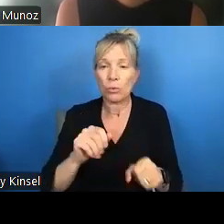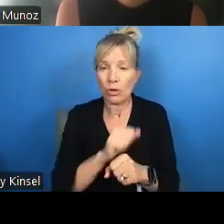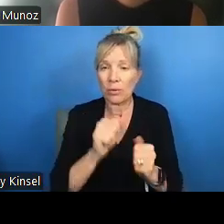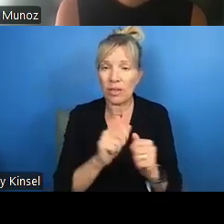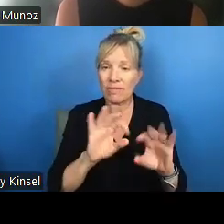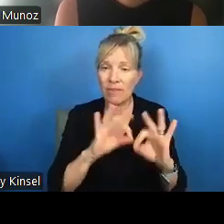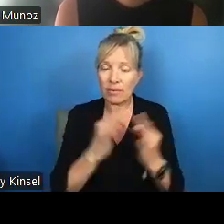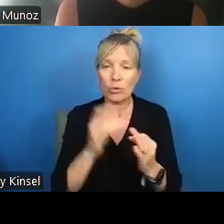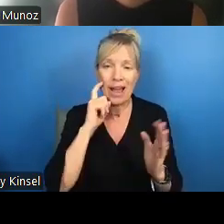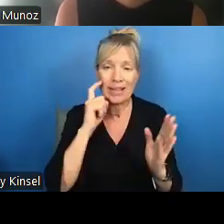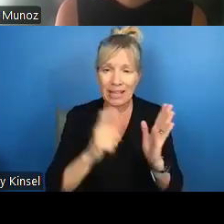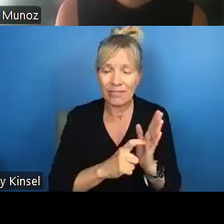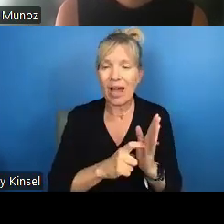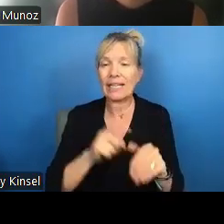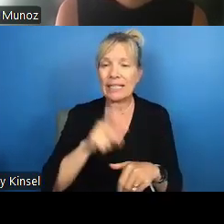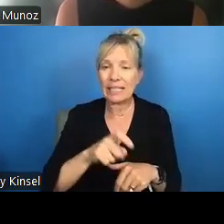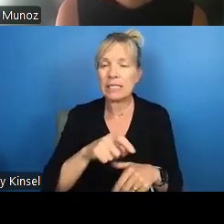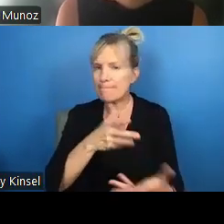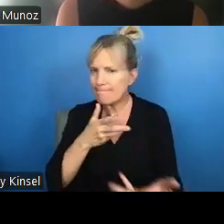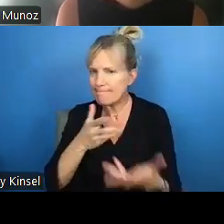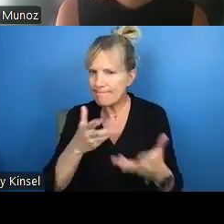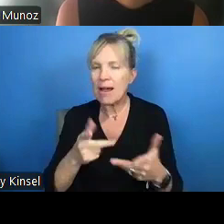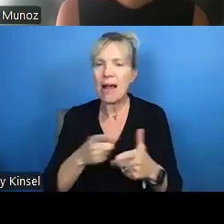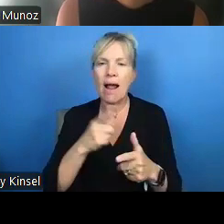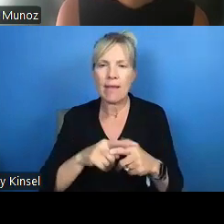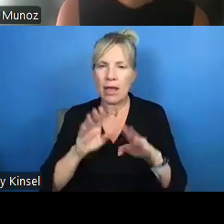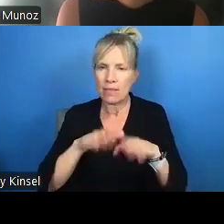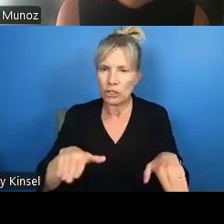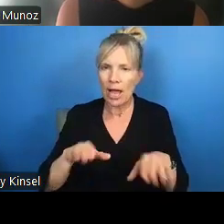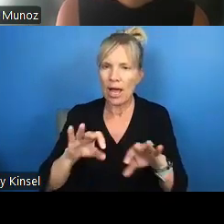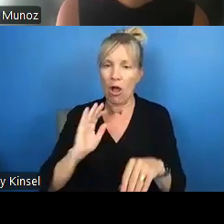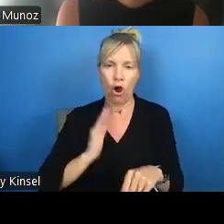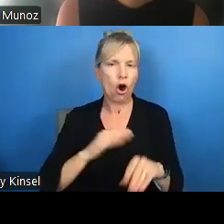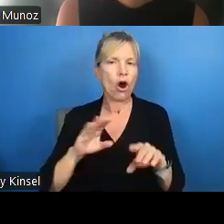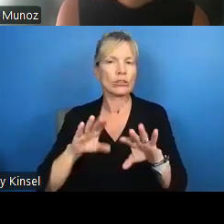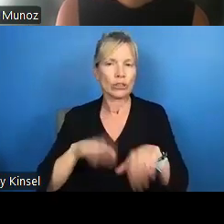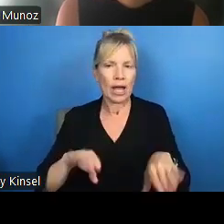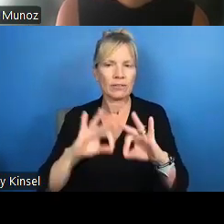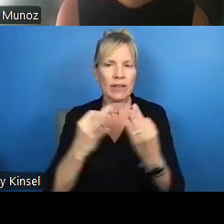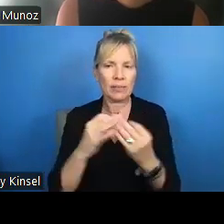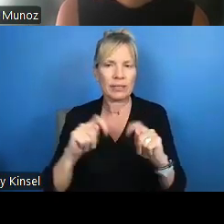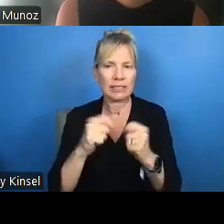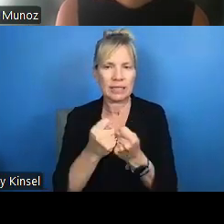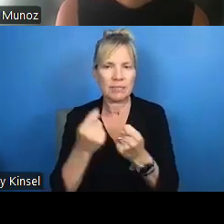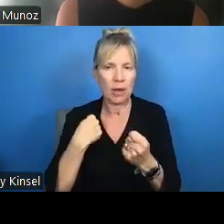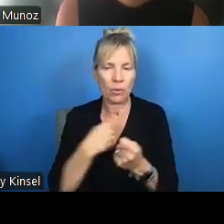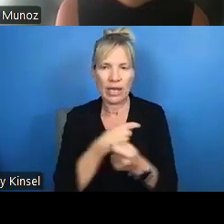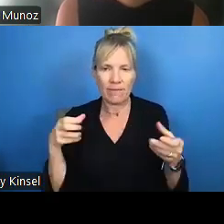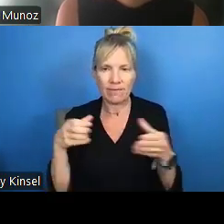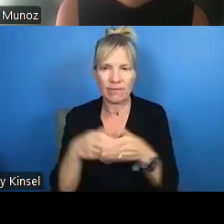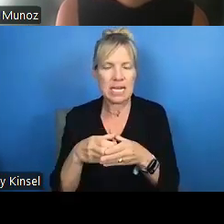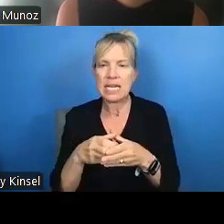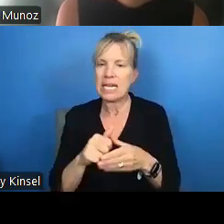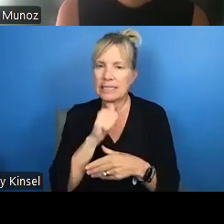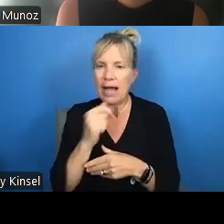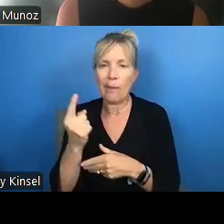all of those needs. And then the child and family team that is put together is not just an individual from